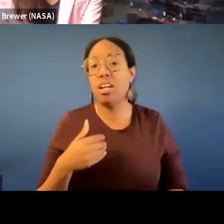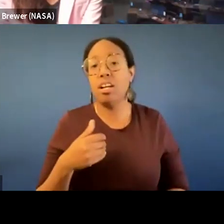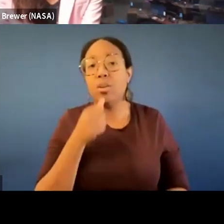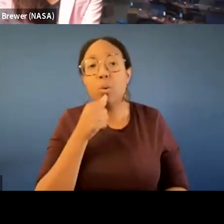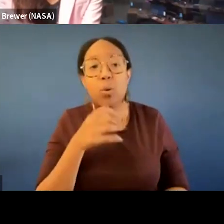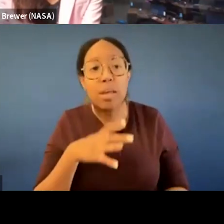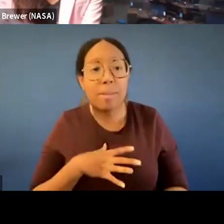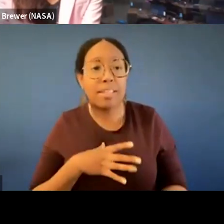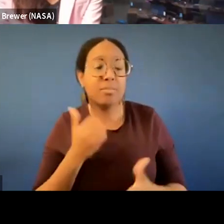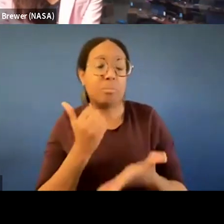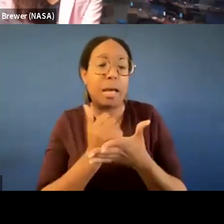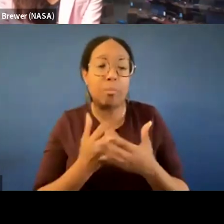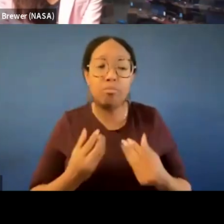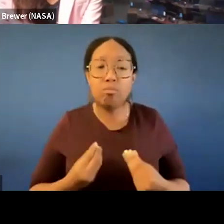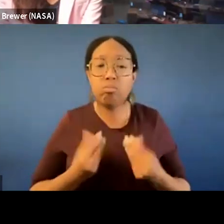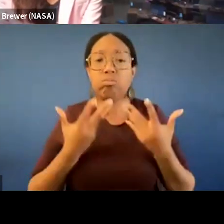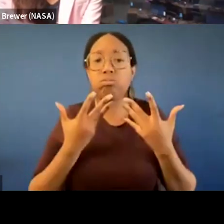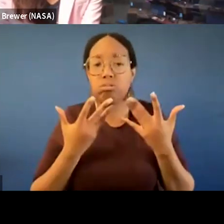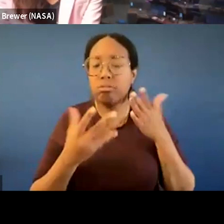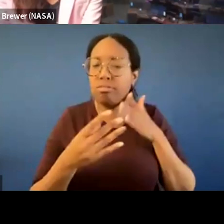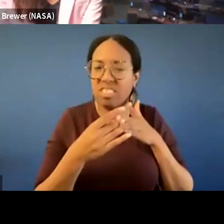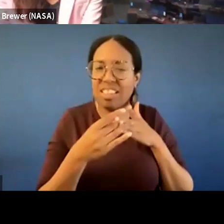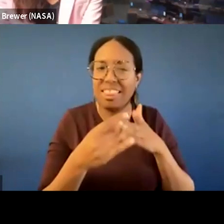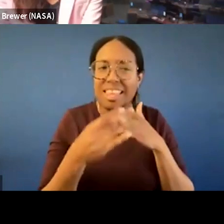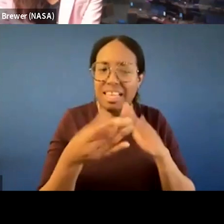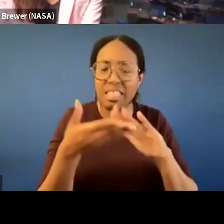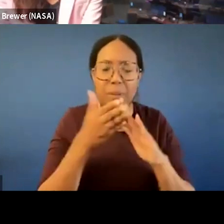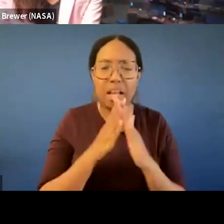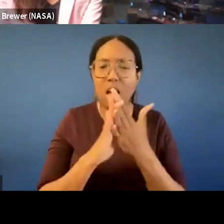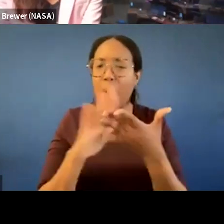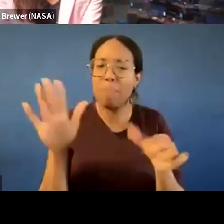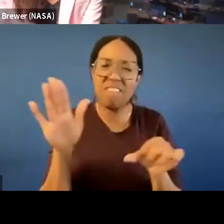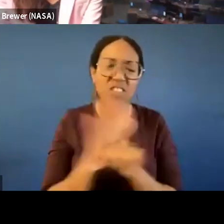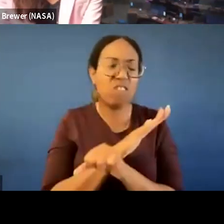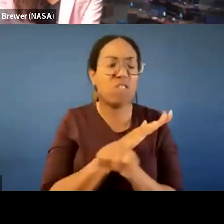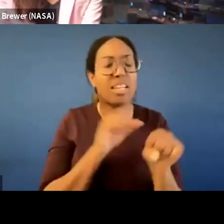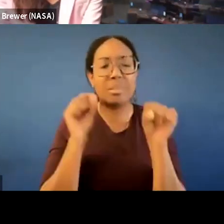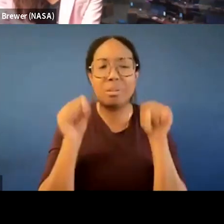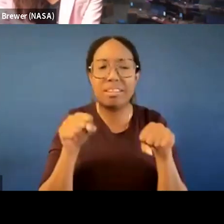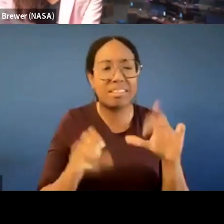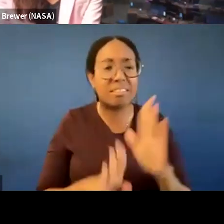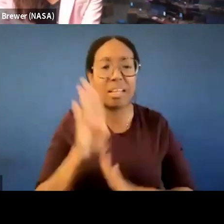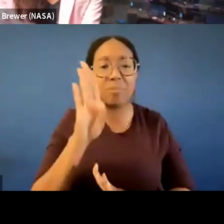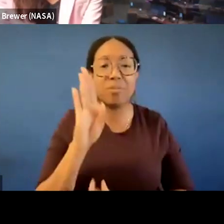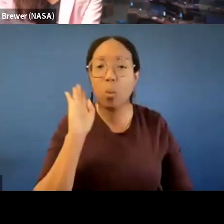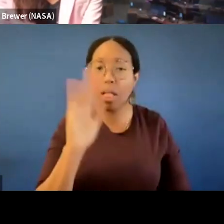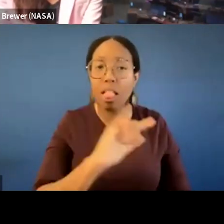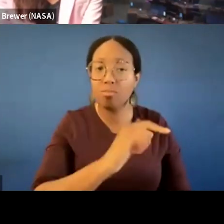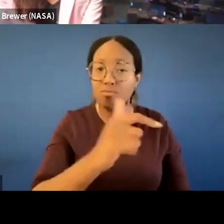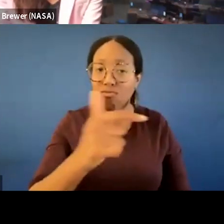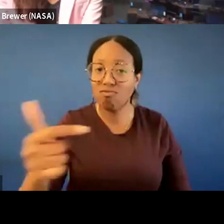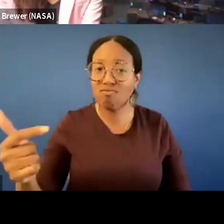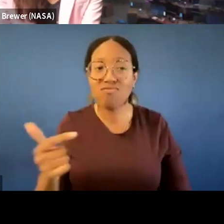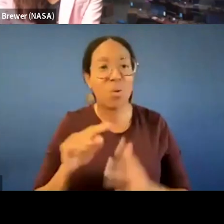lead and become their fullest potential? And we'll go around the Zoom square. So I'm going to start